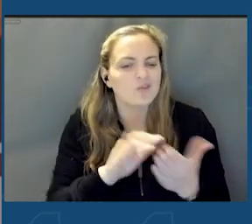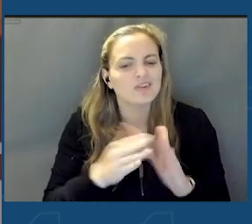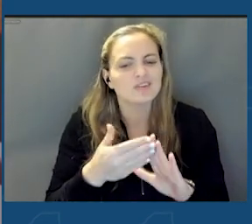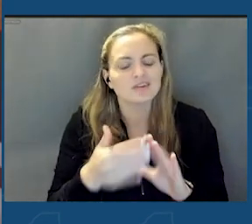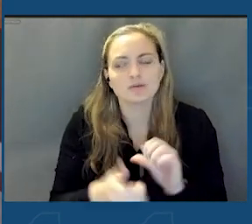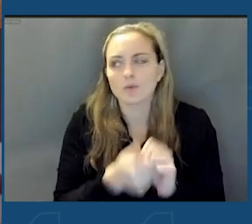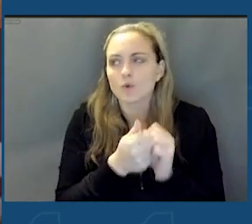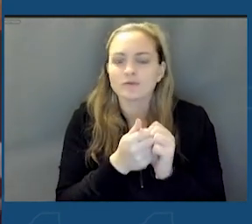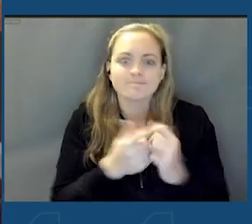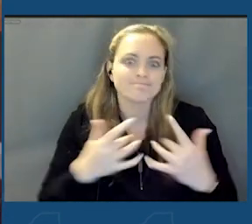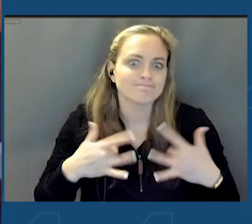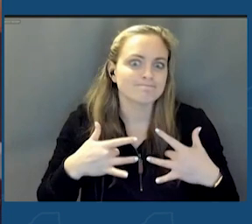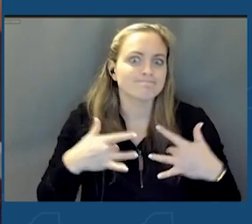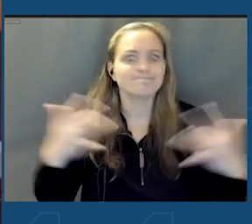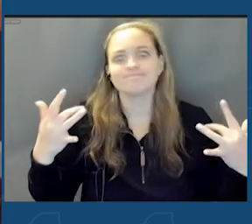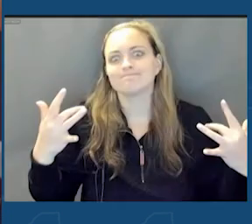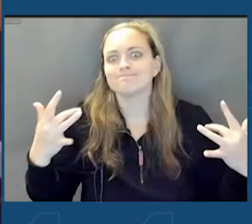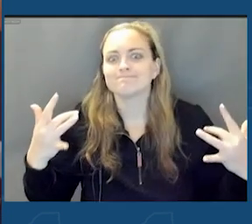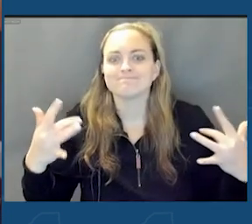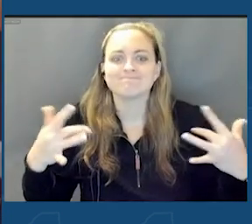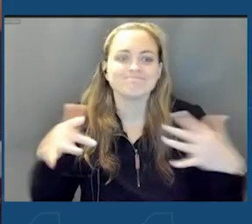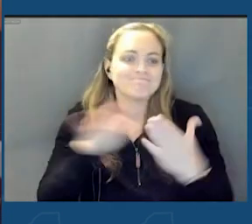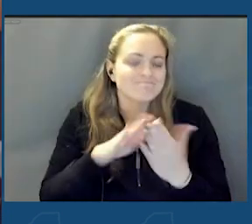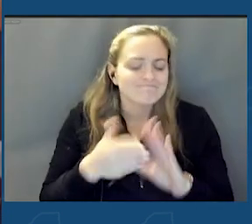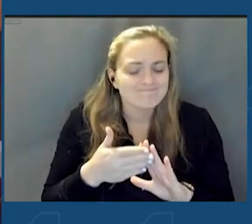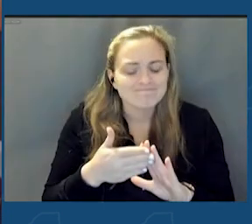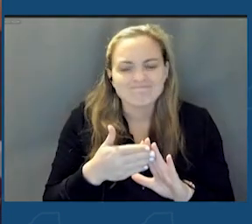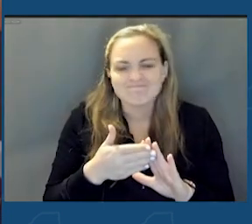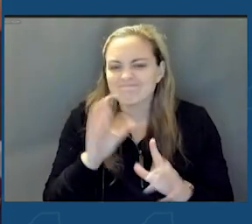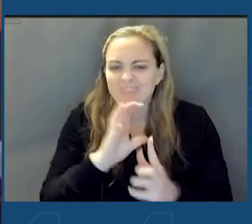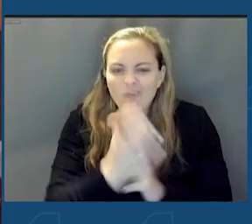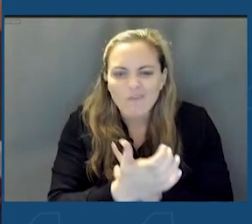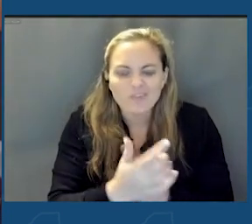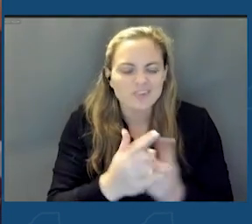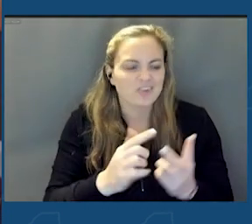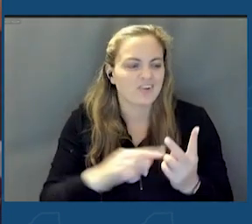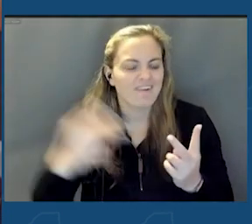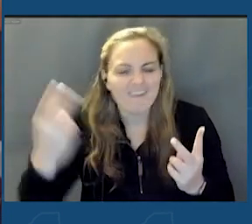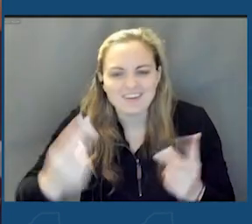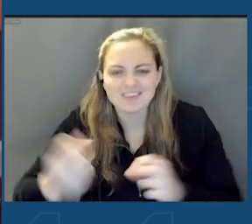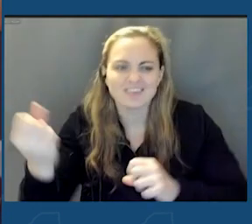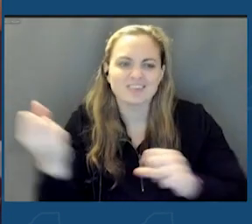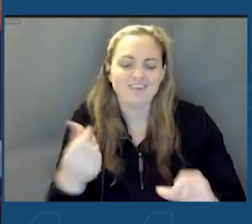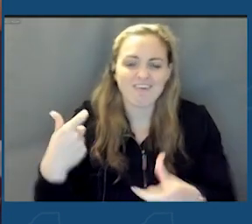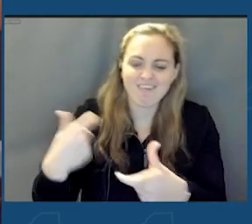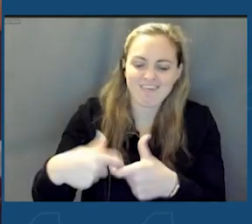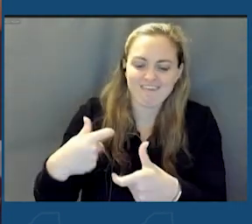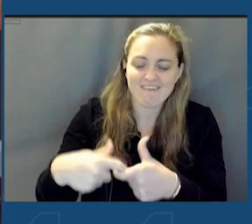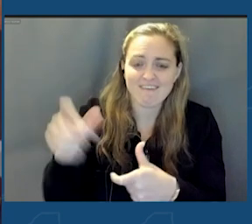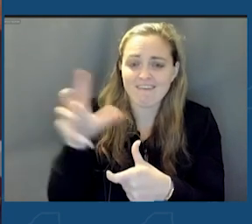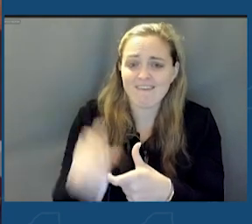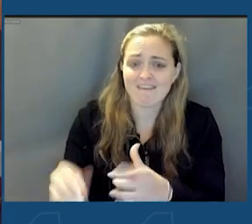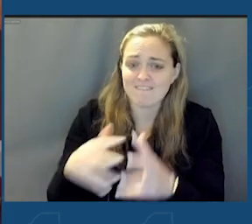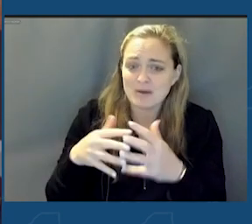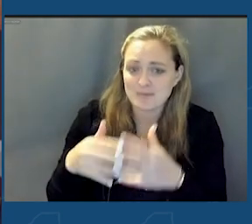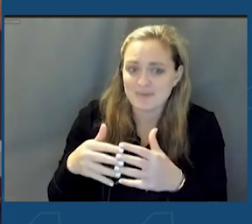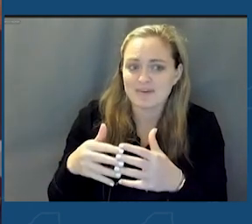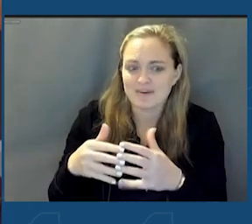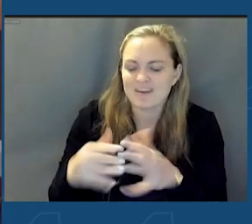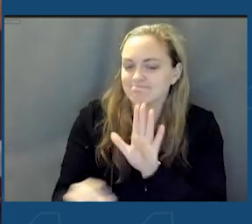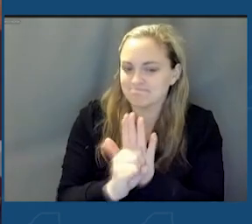vibrant neighborhoods, filled with rich culture, history, and a strong Latino and African American